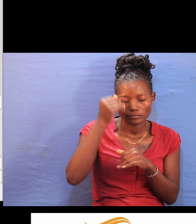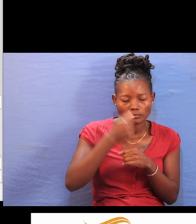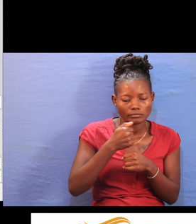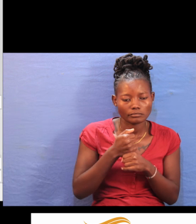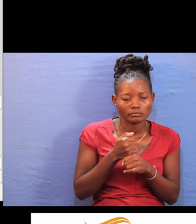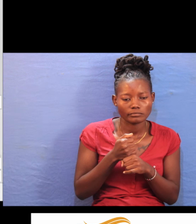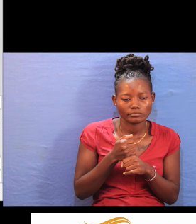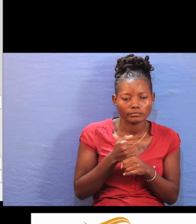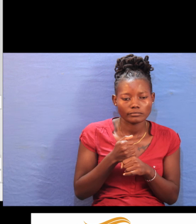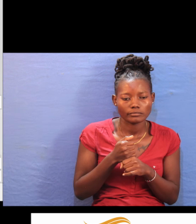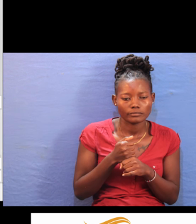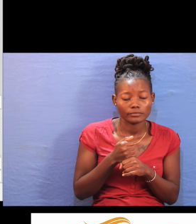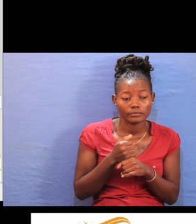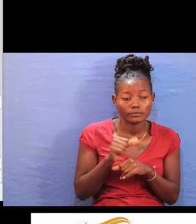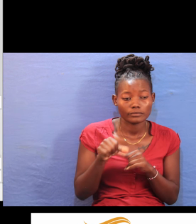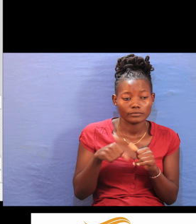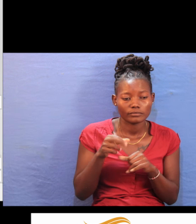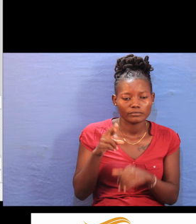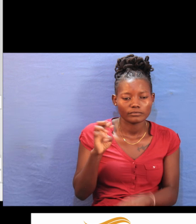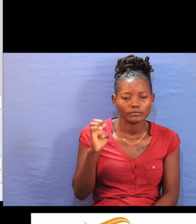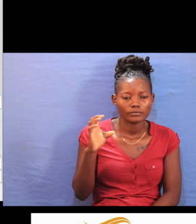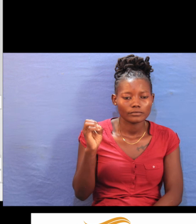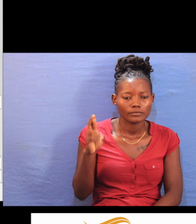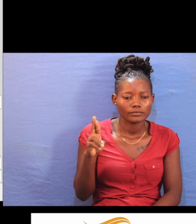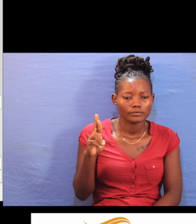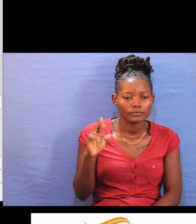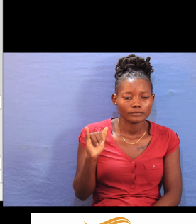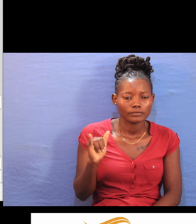better training plan for better performance.